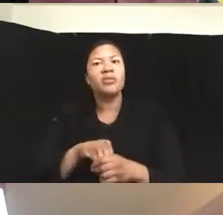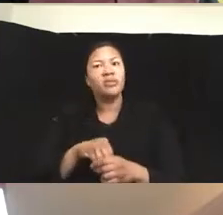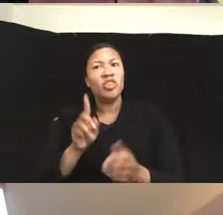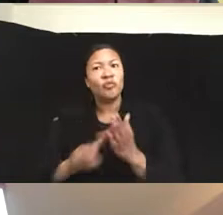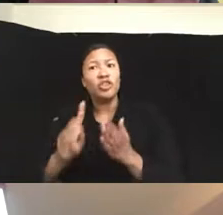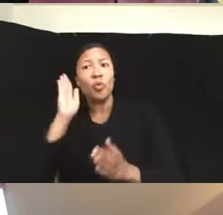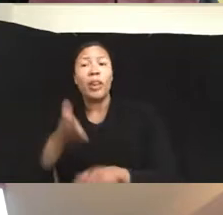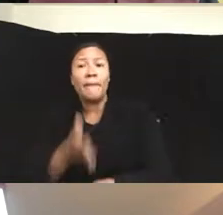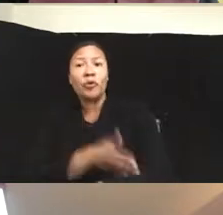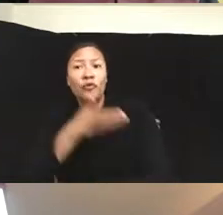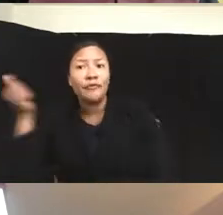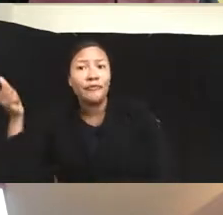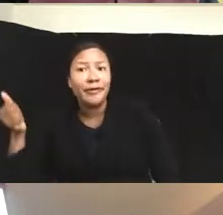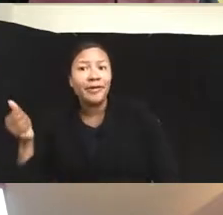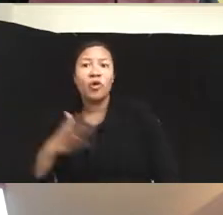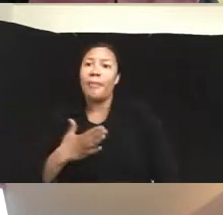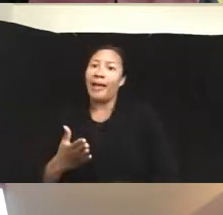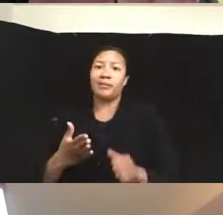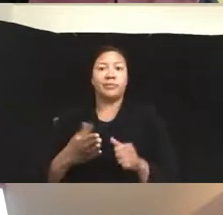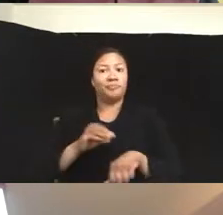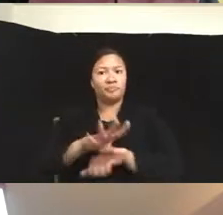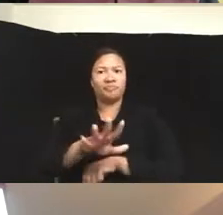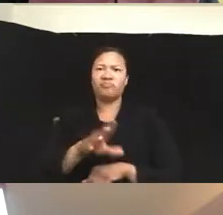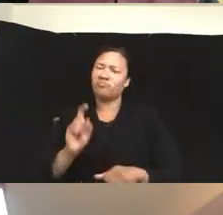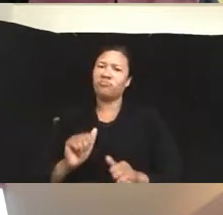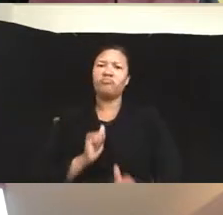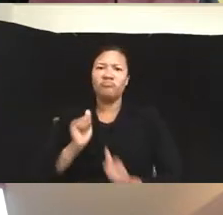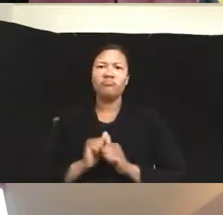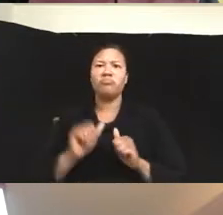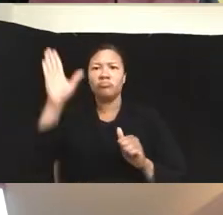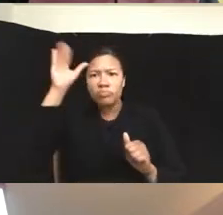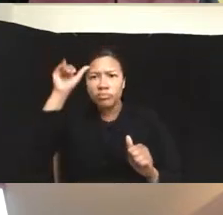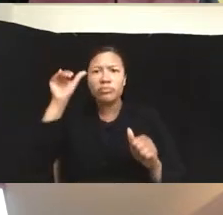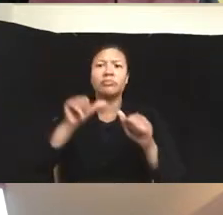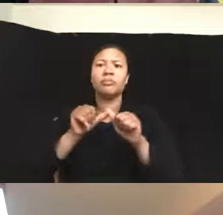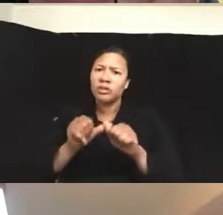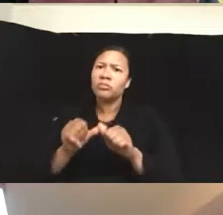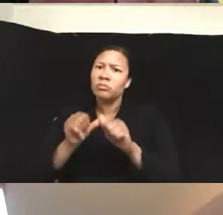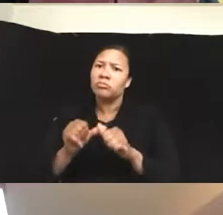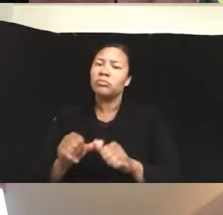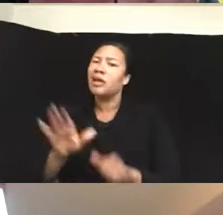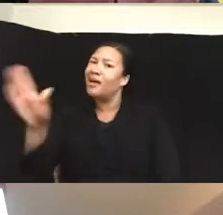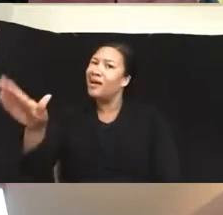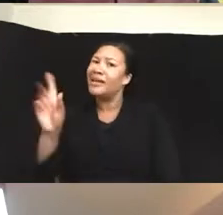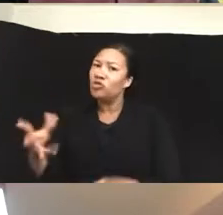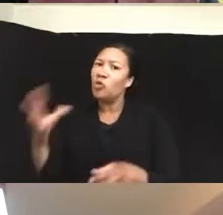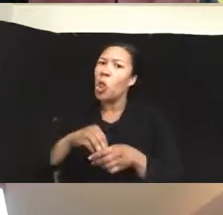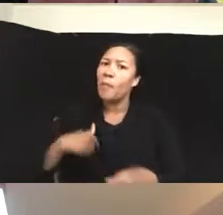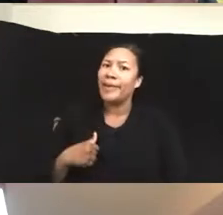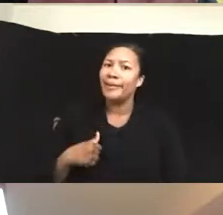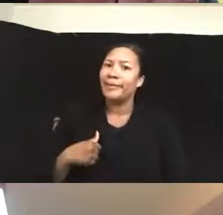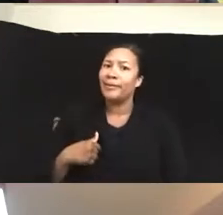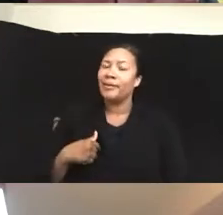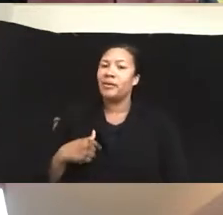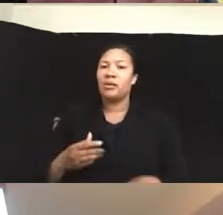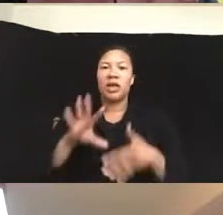is just to persist and insist on your inclusion, how whatever form that takes, both in content